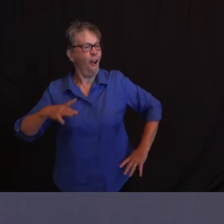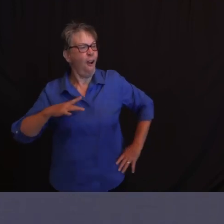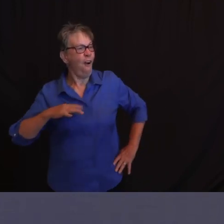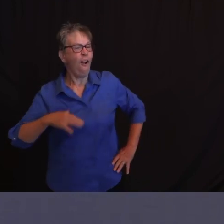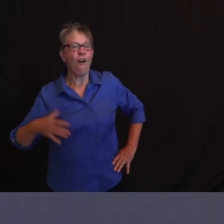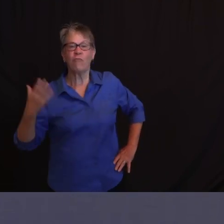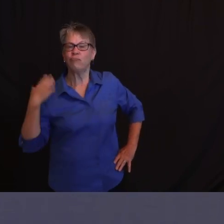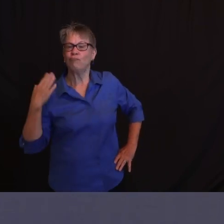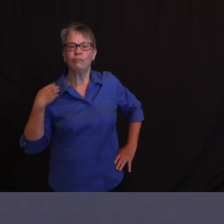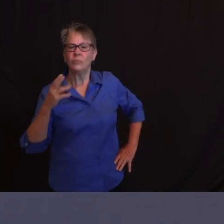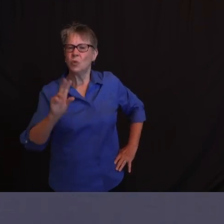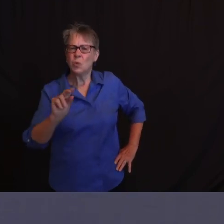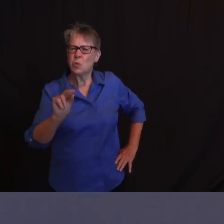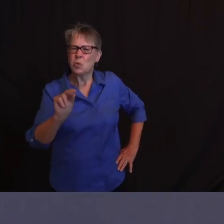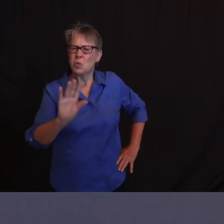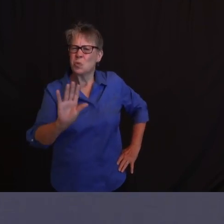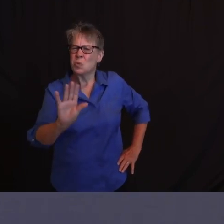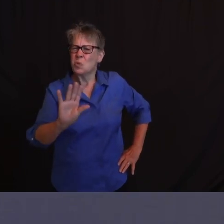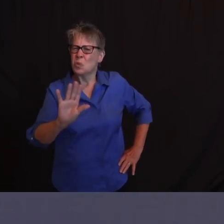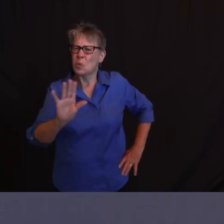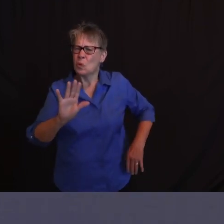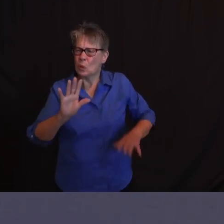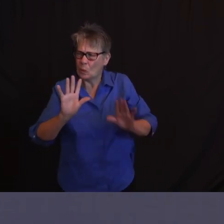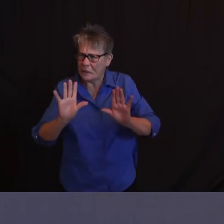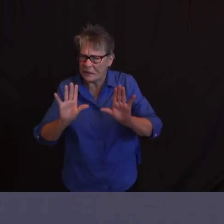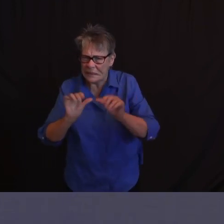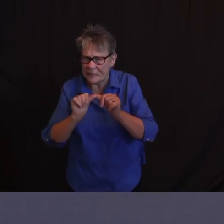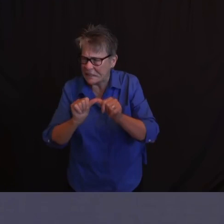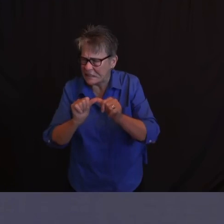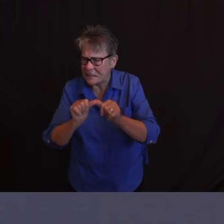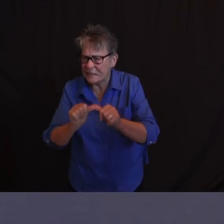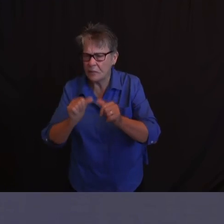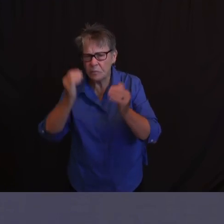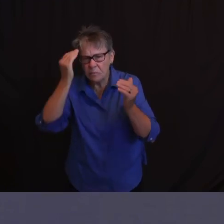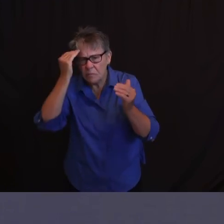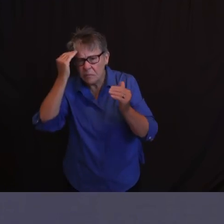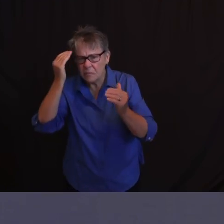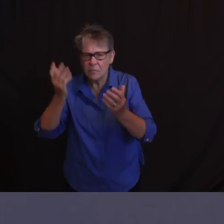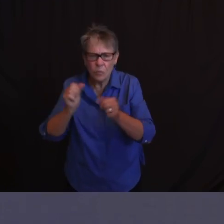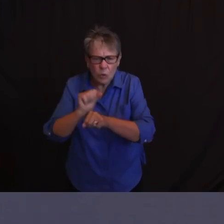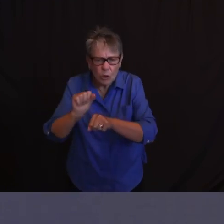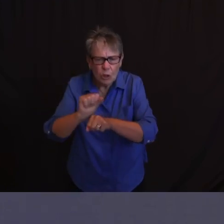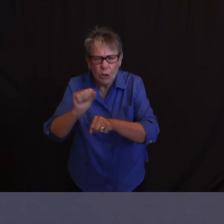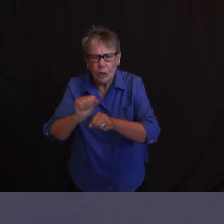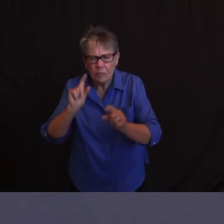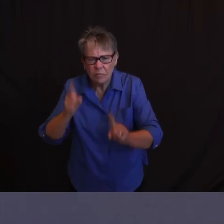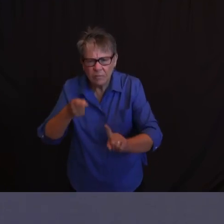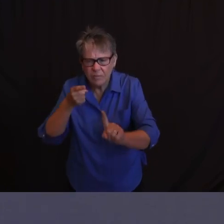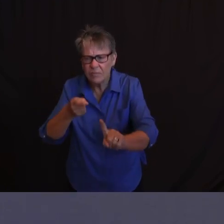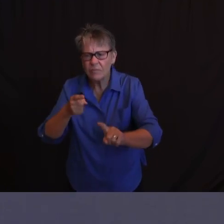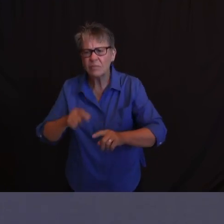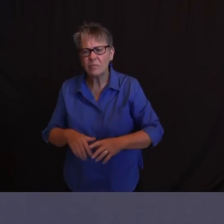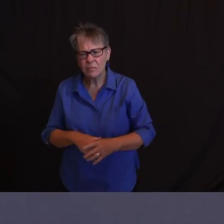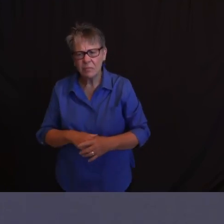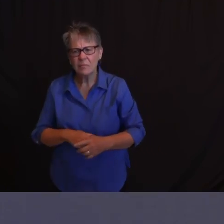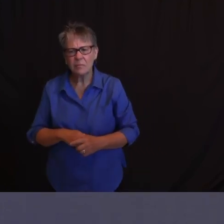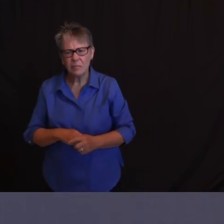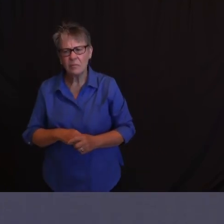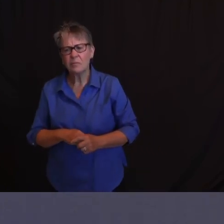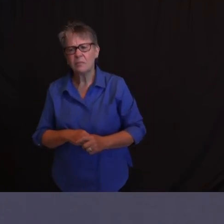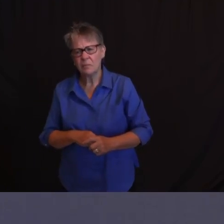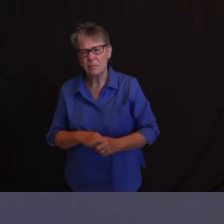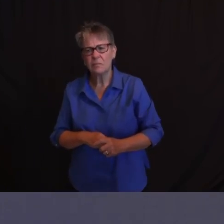be lying if I said otherwise. Again, we have an expectation, an aspiration, and plans to get us to the